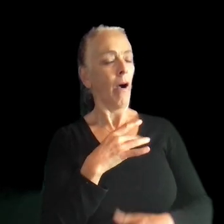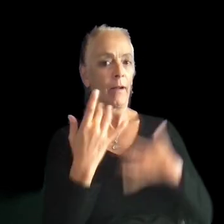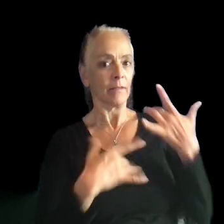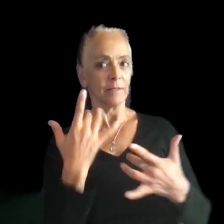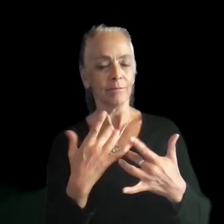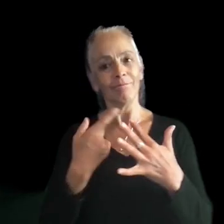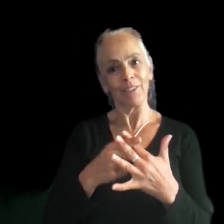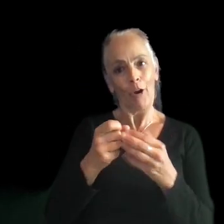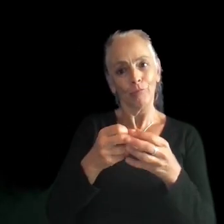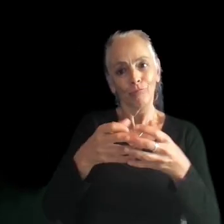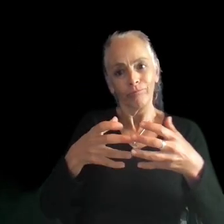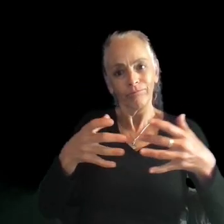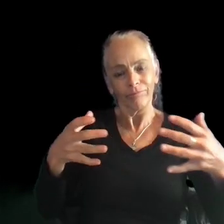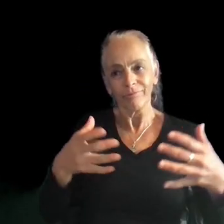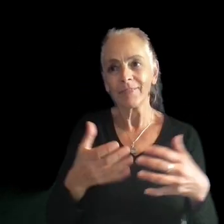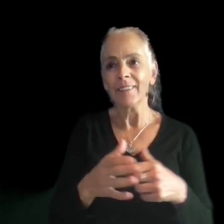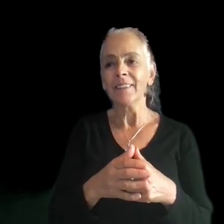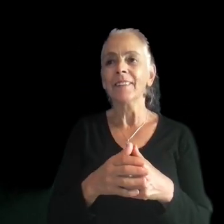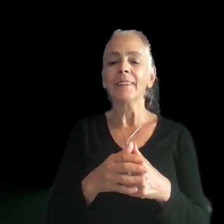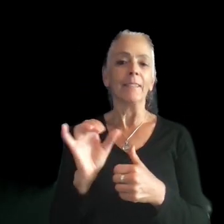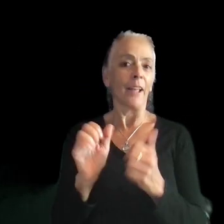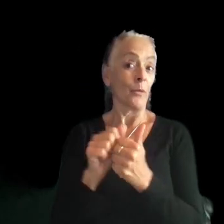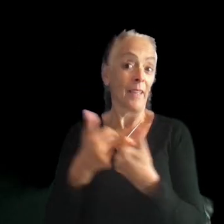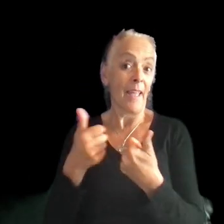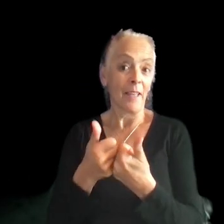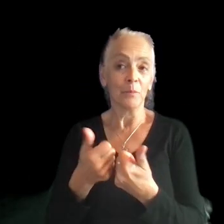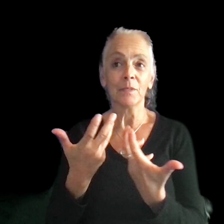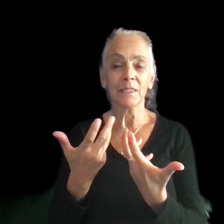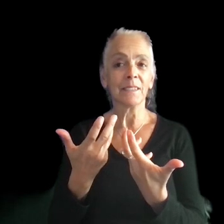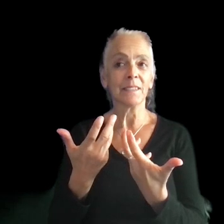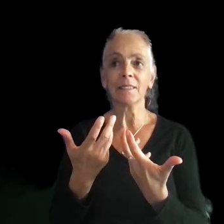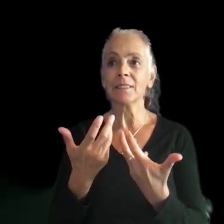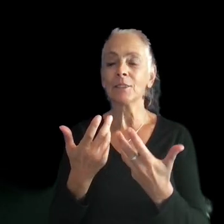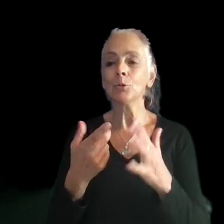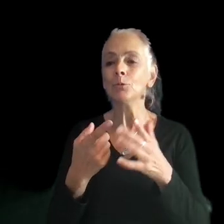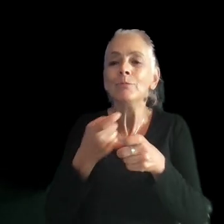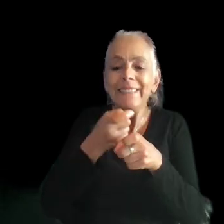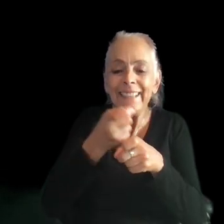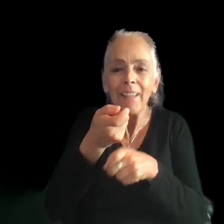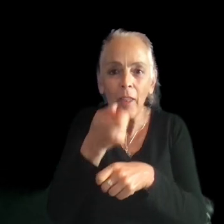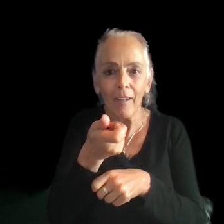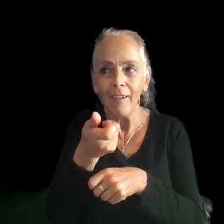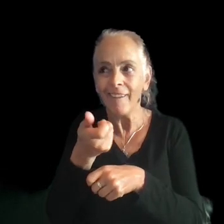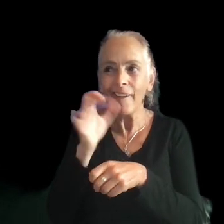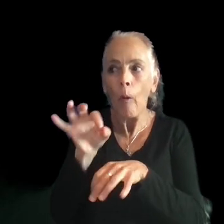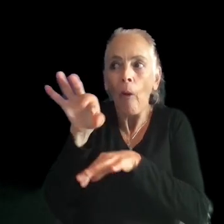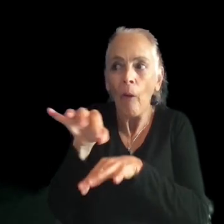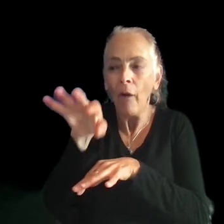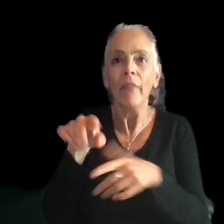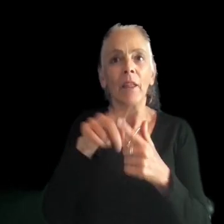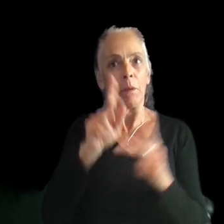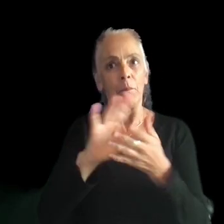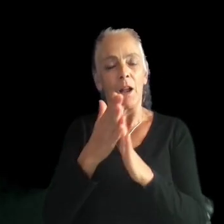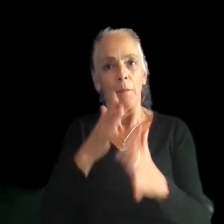to grow uh just like in games and you start you start to to show uh you tease them and then a lot of people are gonna get excited